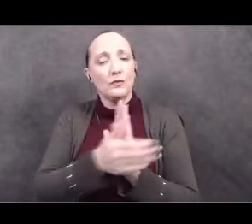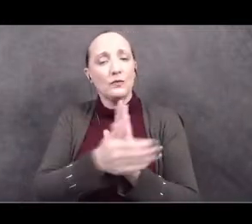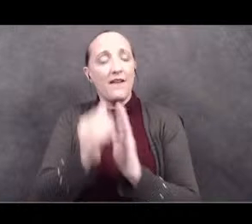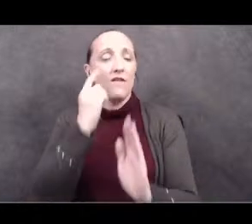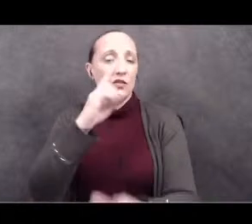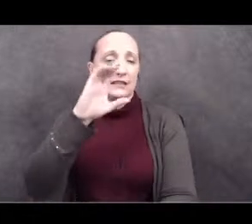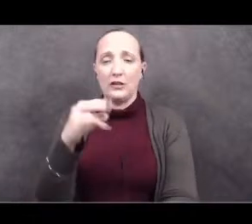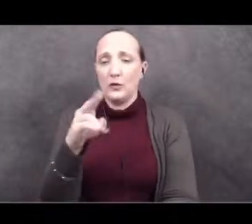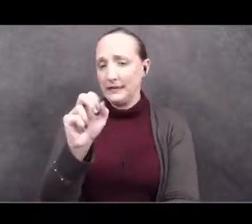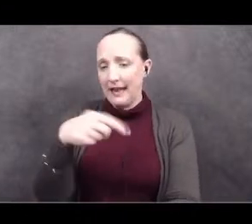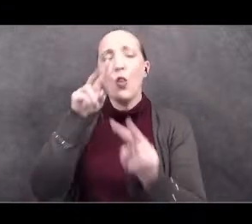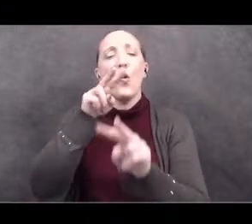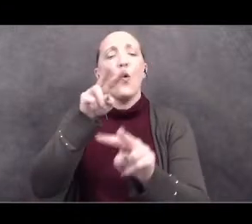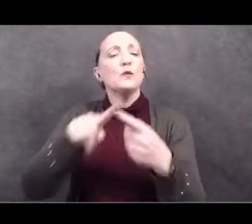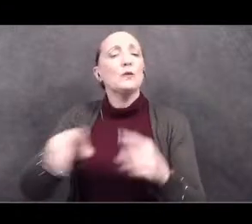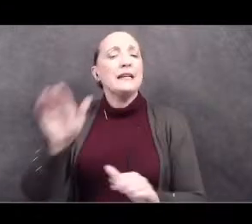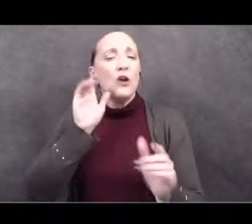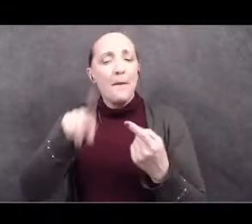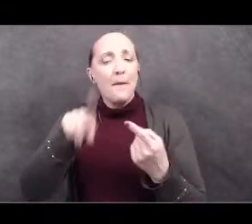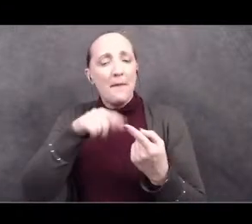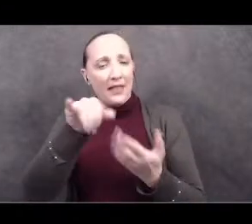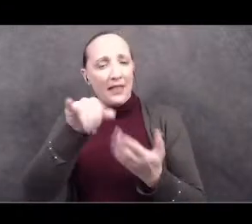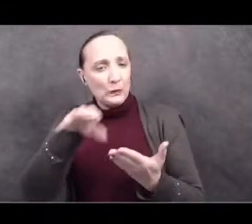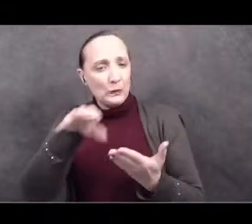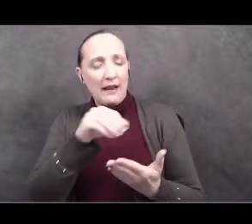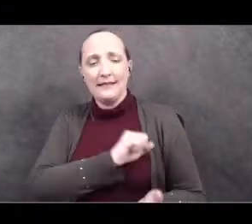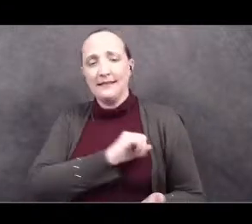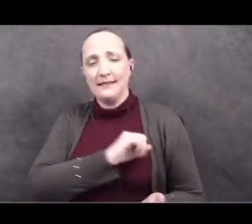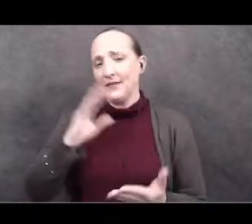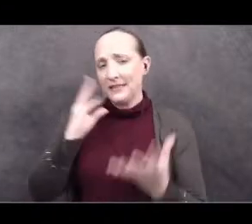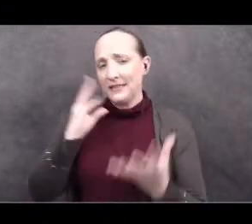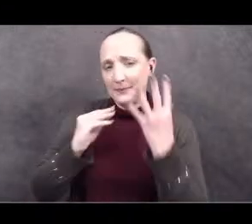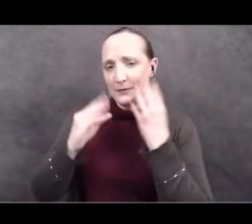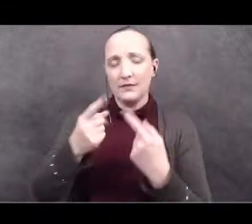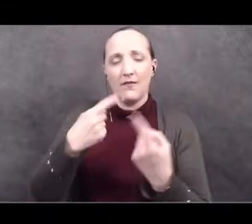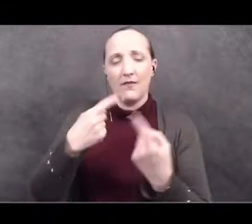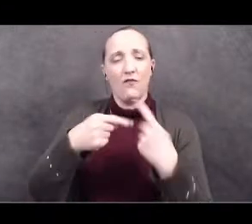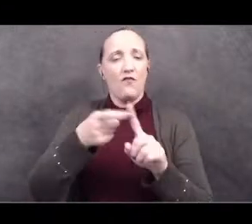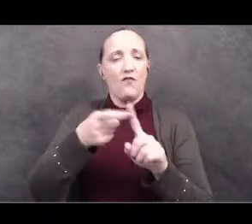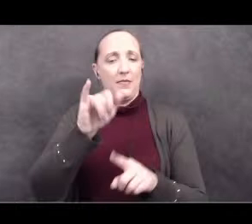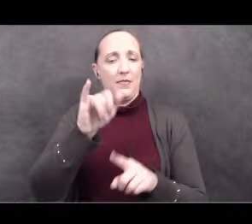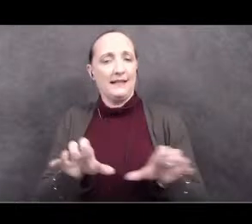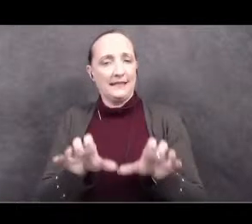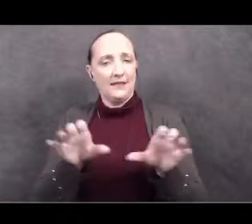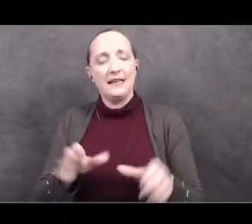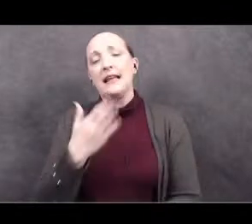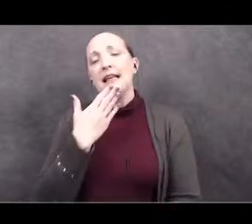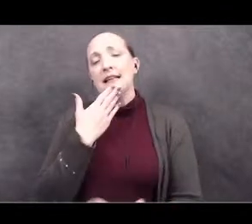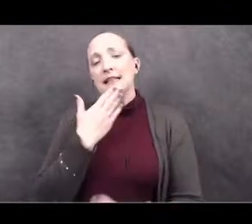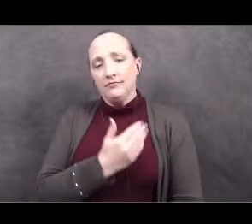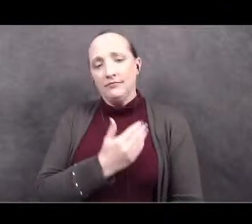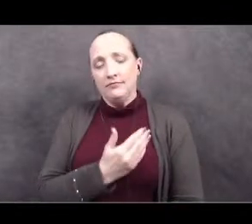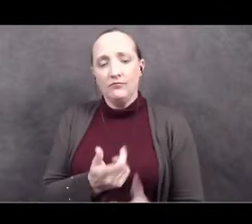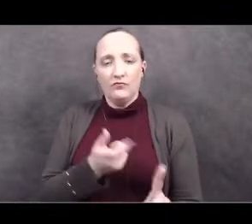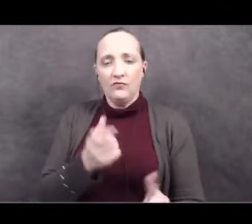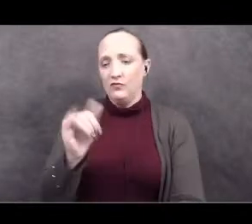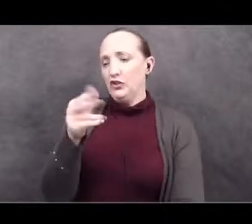look forward to hearing about the student and staff experiences that come from these activities sincerely Jan